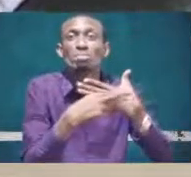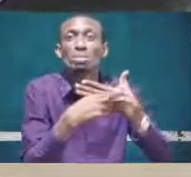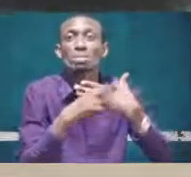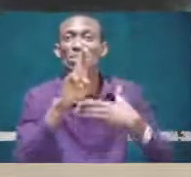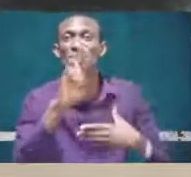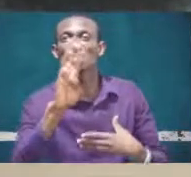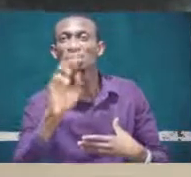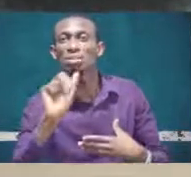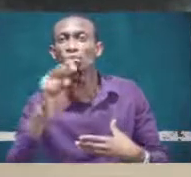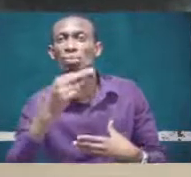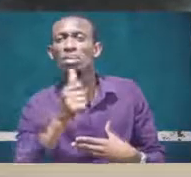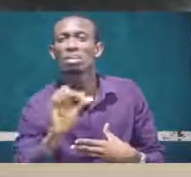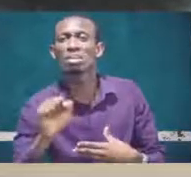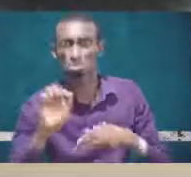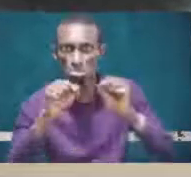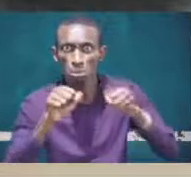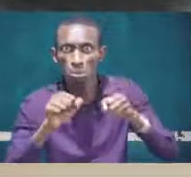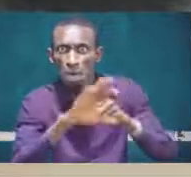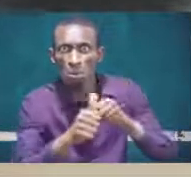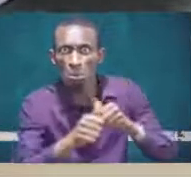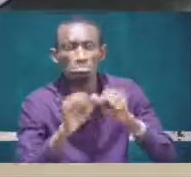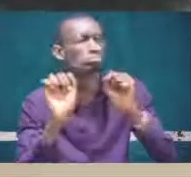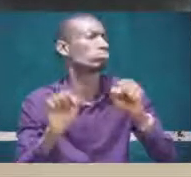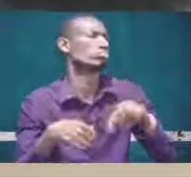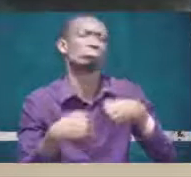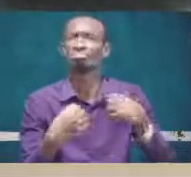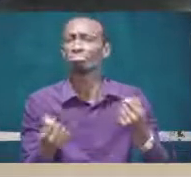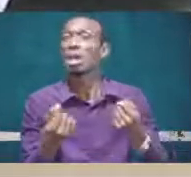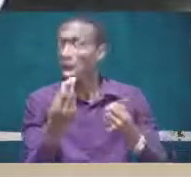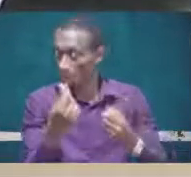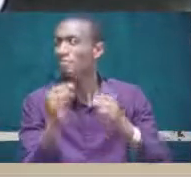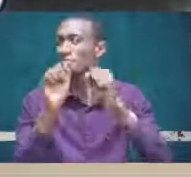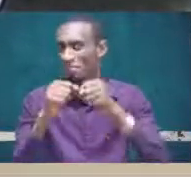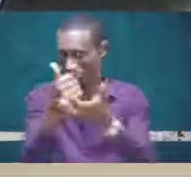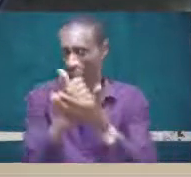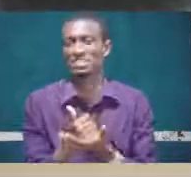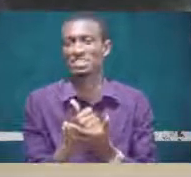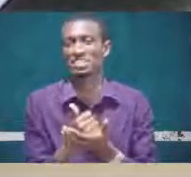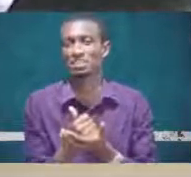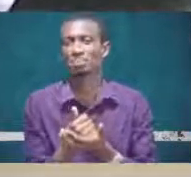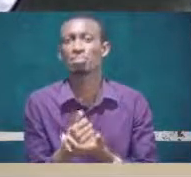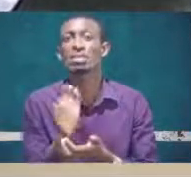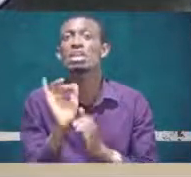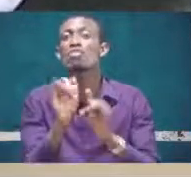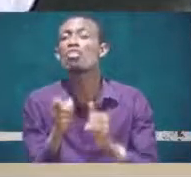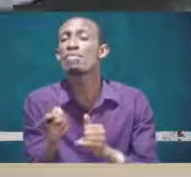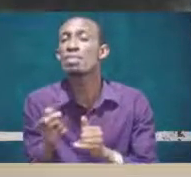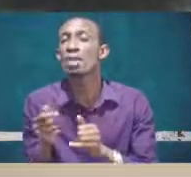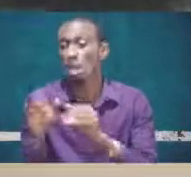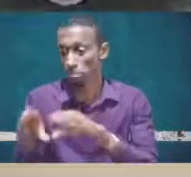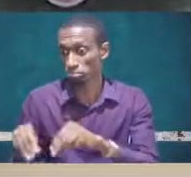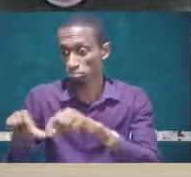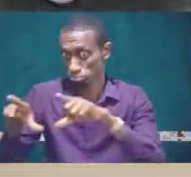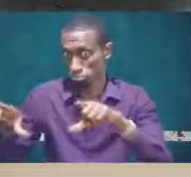Kayonza to Rwamagana. Now, money helps in transfer of immovable properties. if you can sell